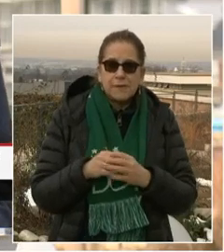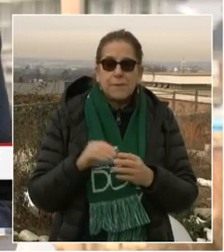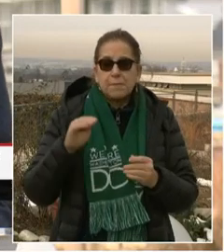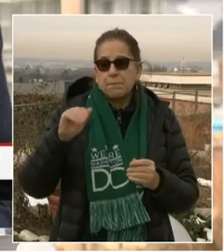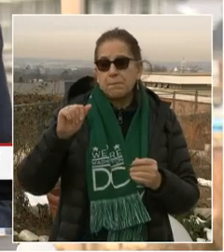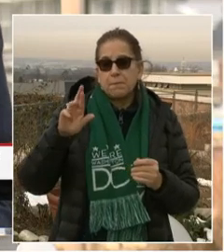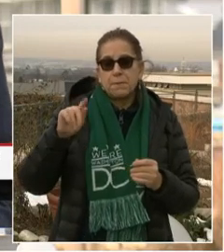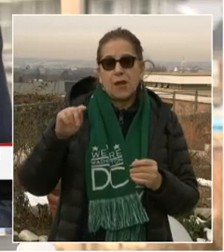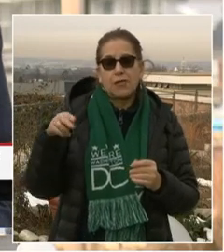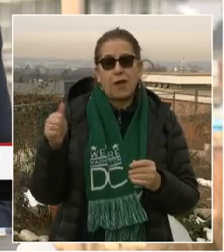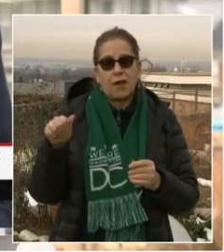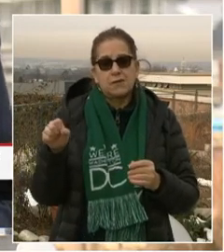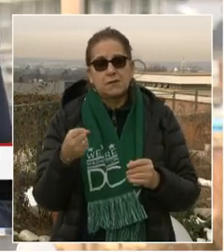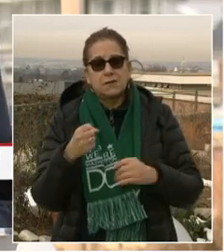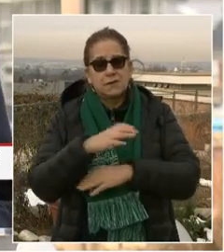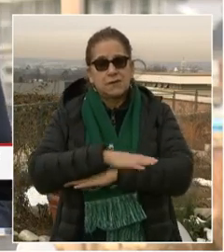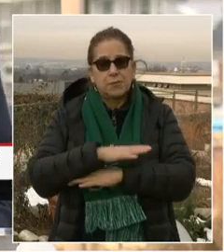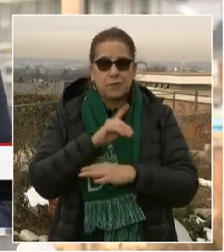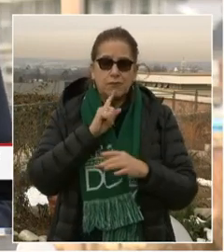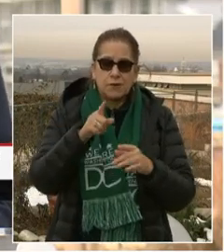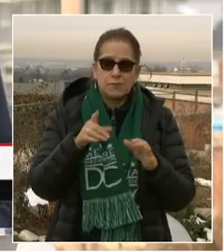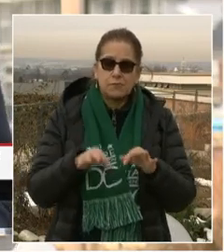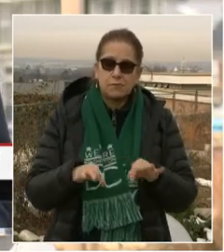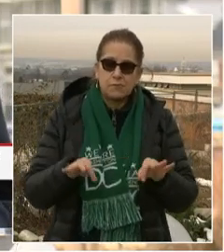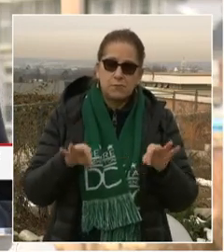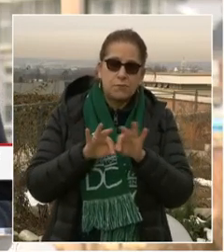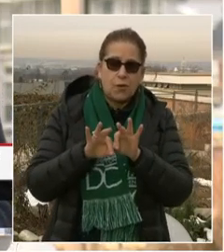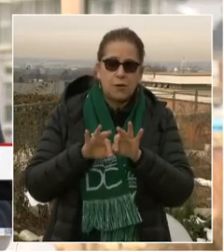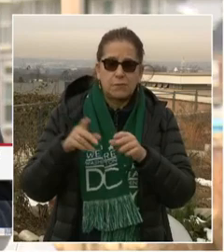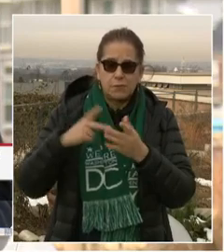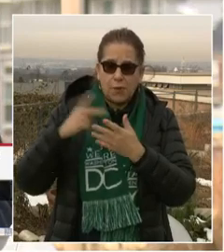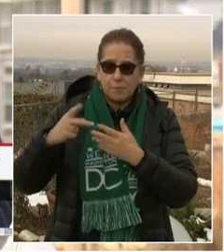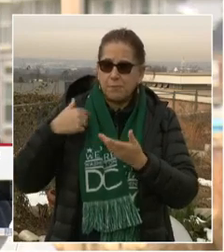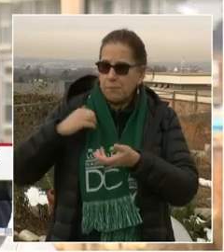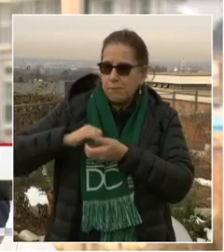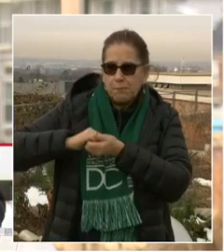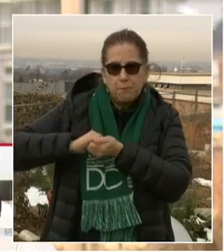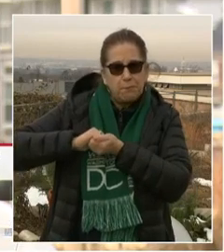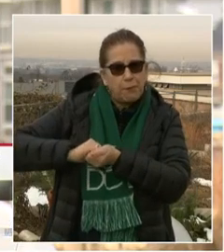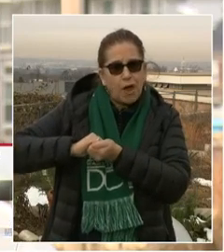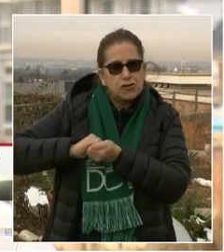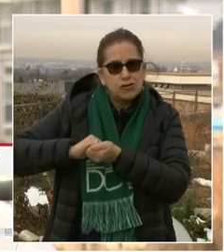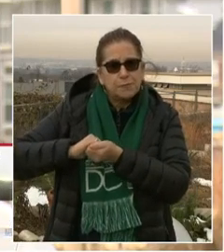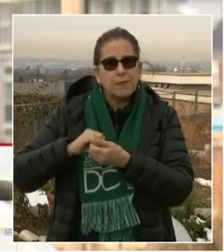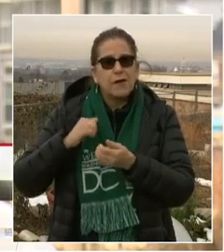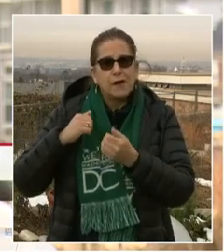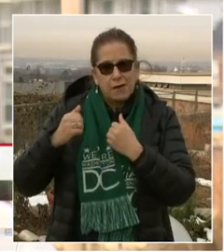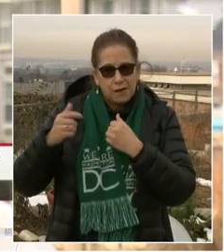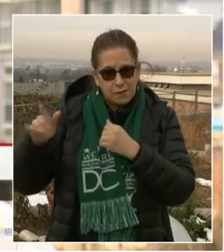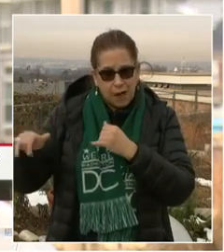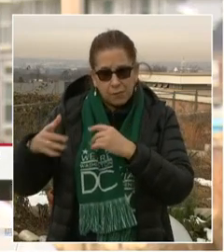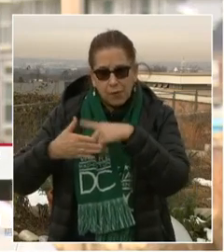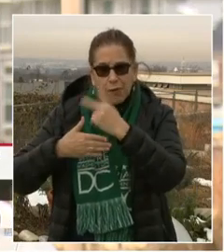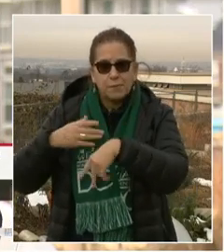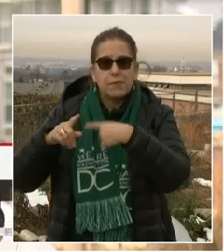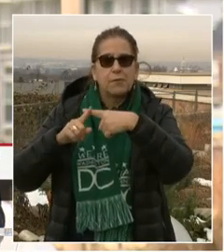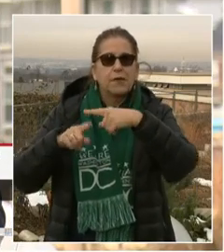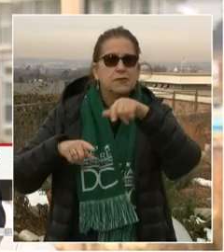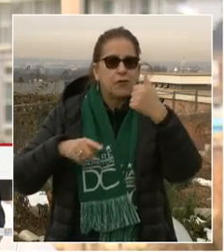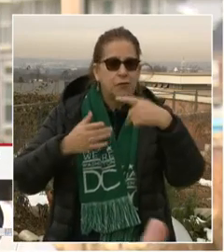critical partner in so many programs that uplift and invest in the future of district